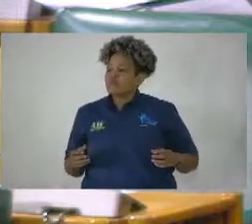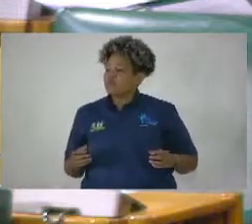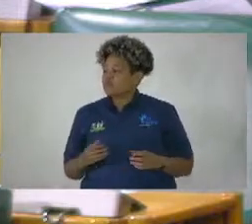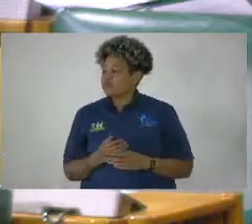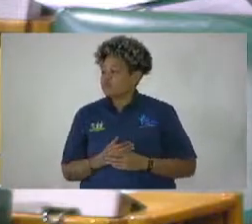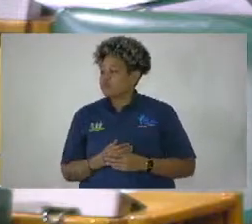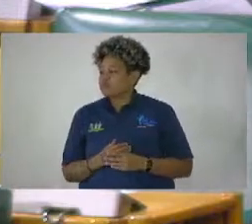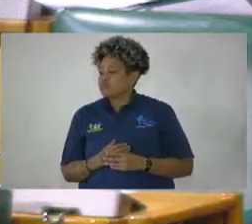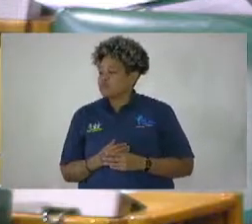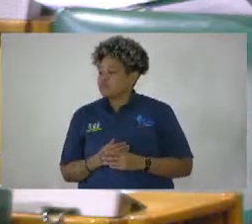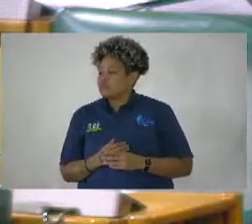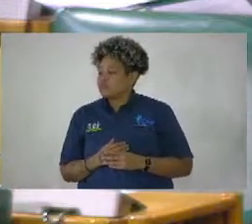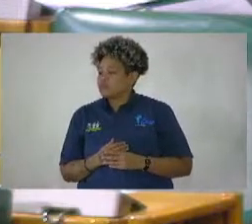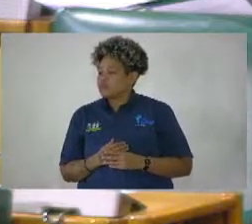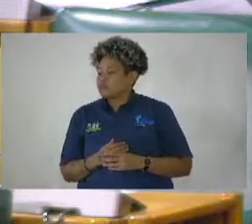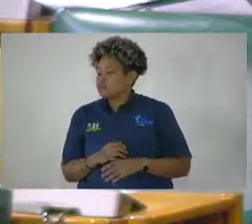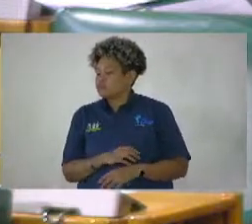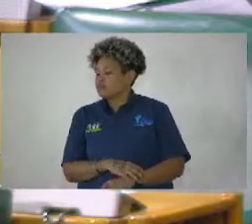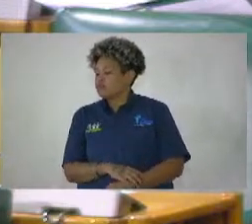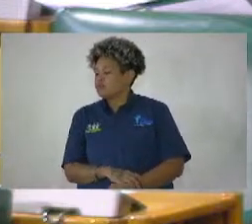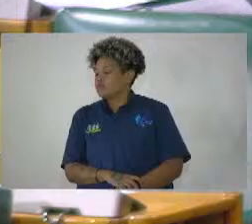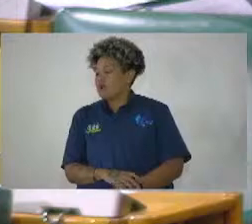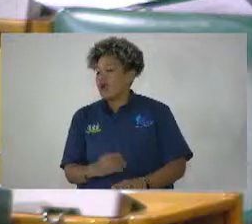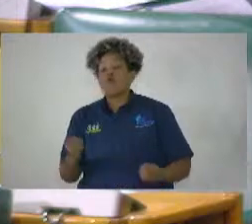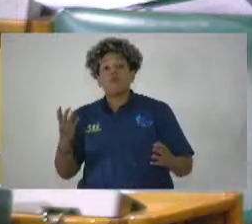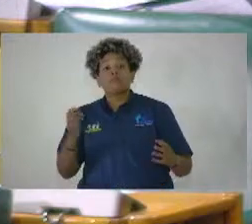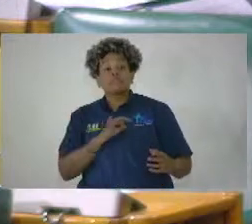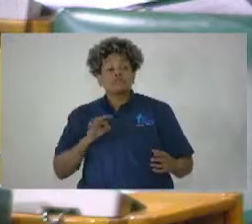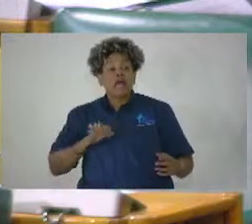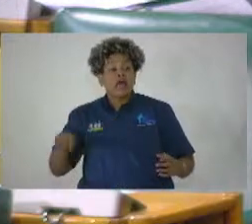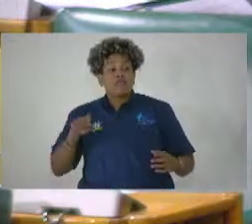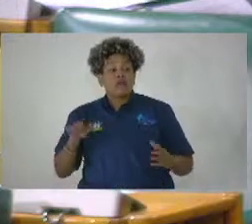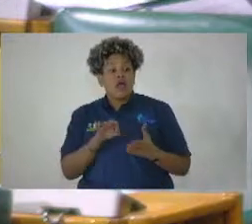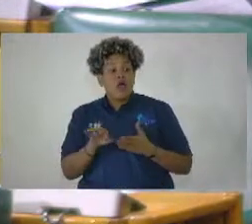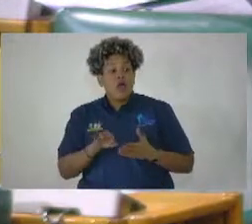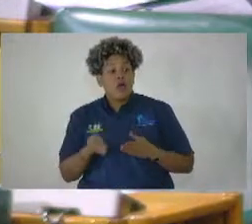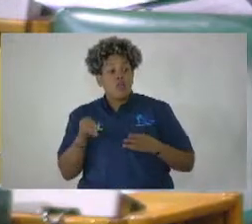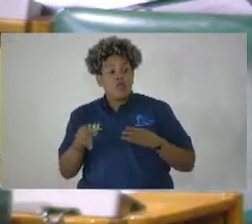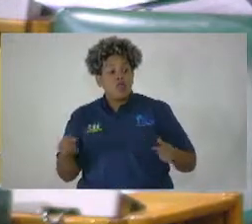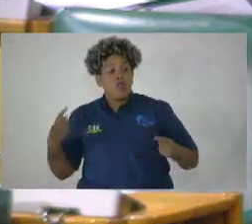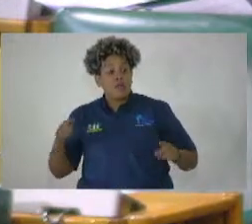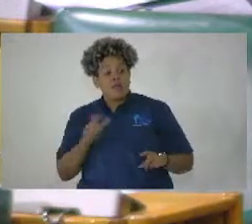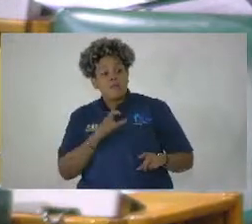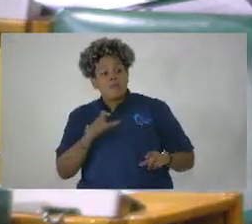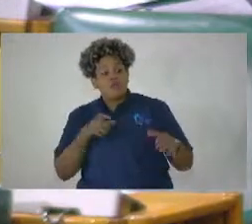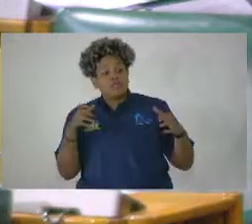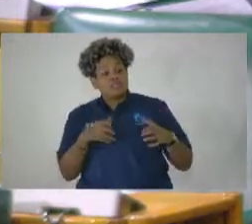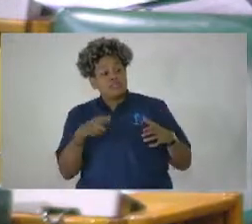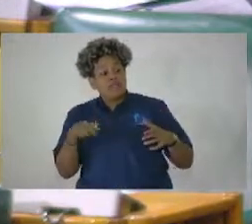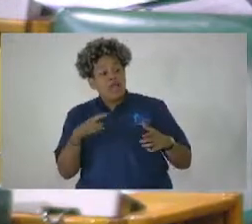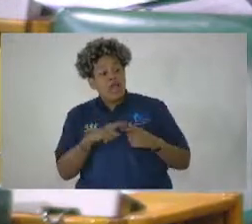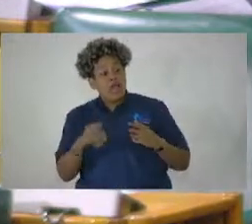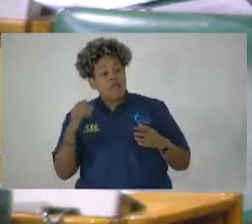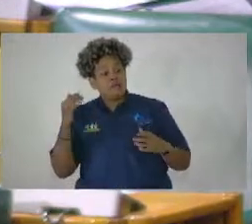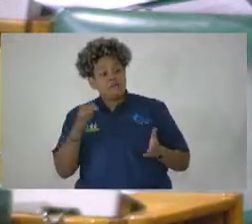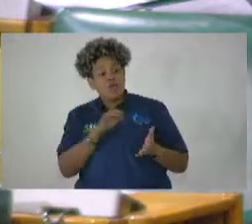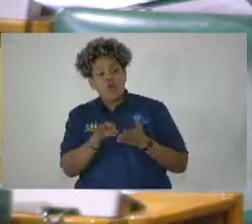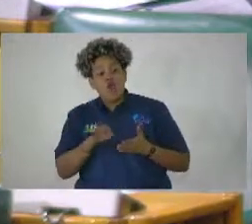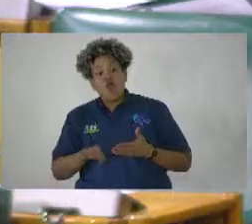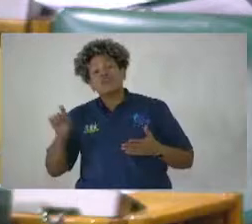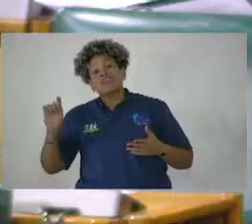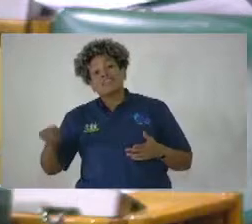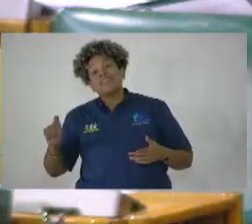the head count, yeah? Because things can get. But as far as the police force are concerned, that head count is